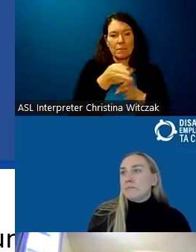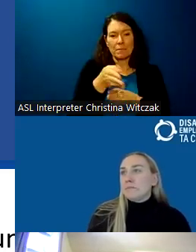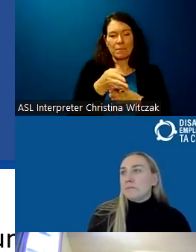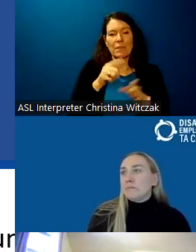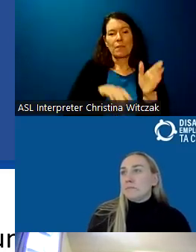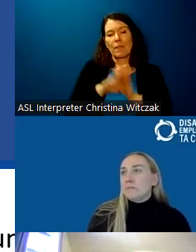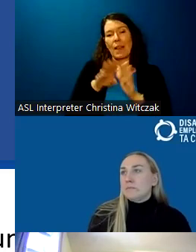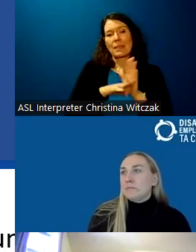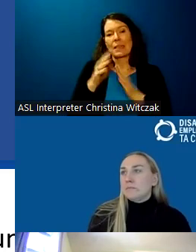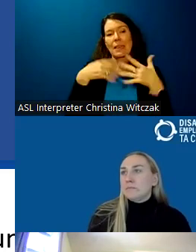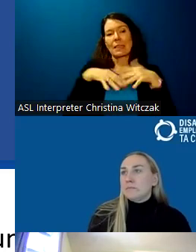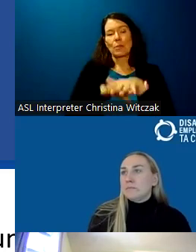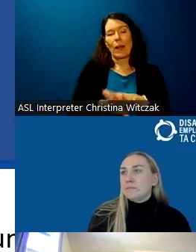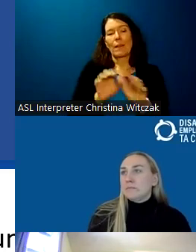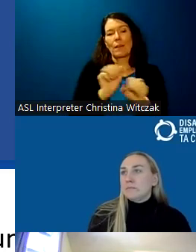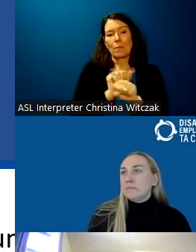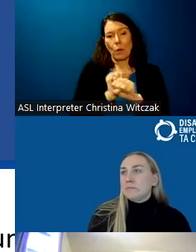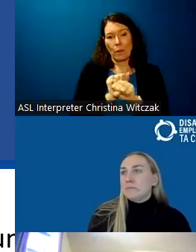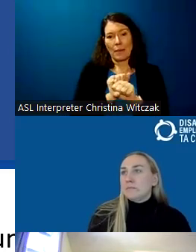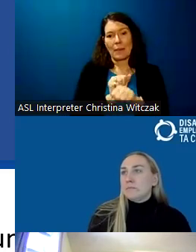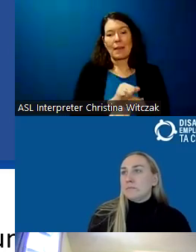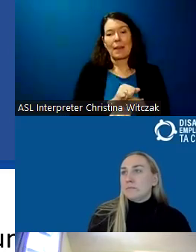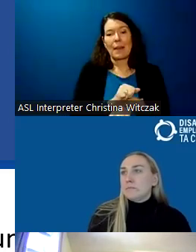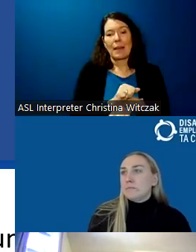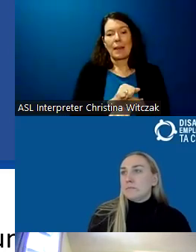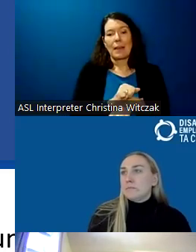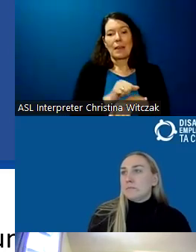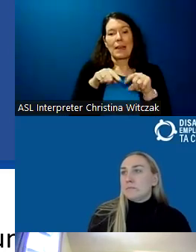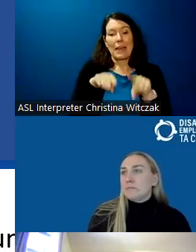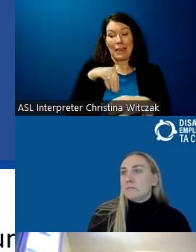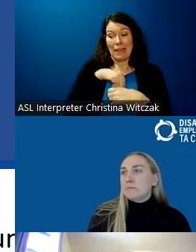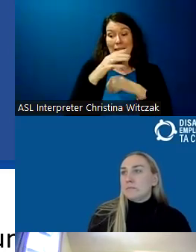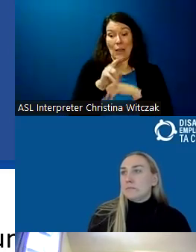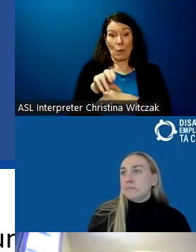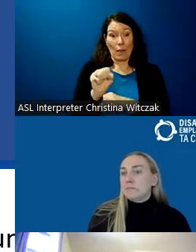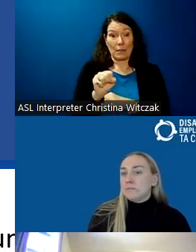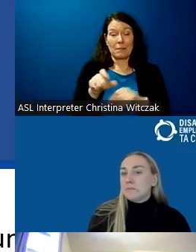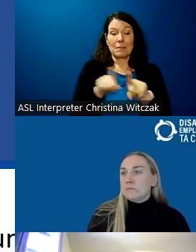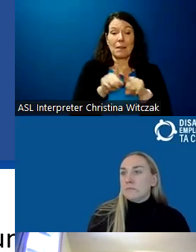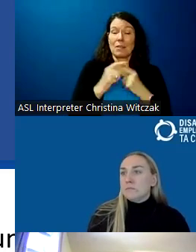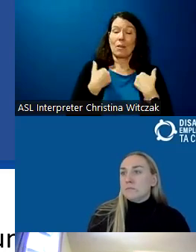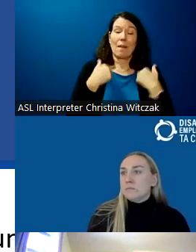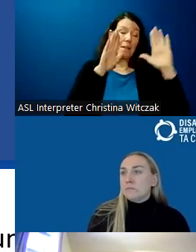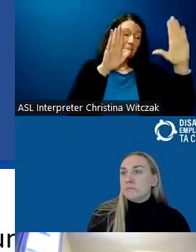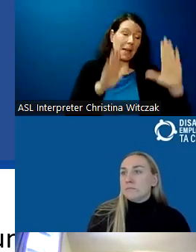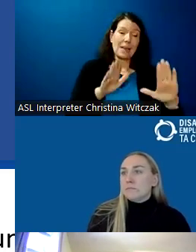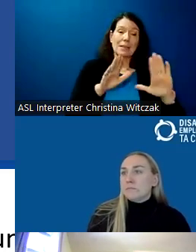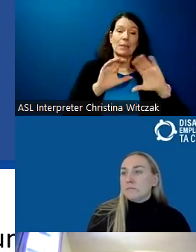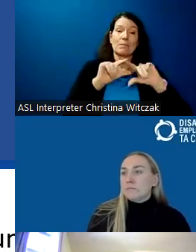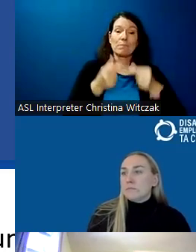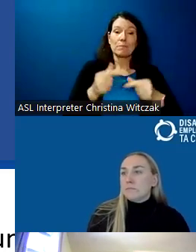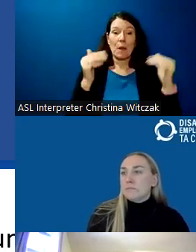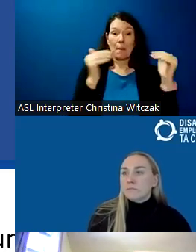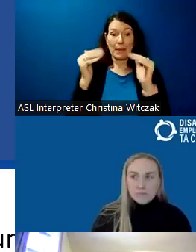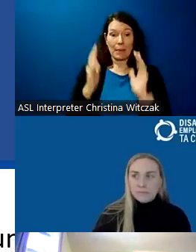integrated employment in their neck of the woods and in their nation. You also have an amazing set of peers with